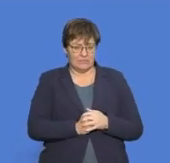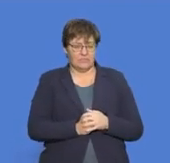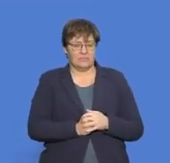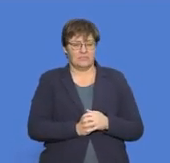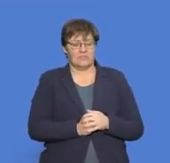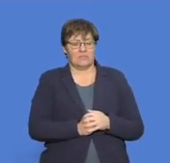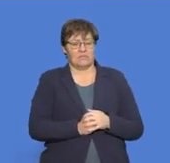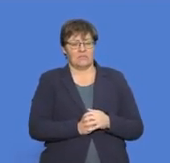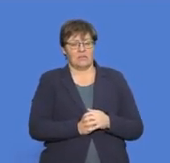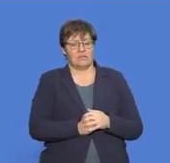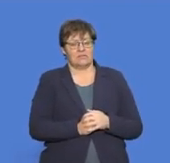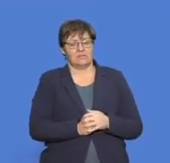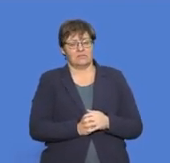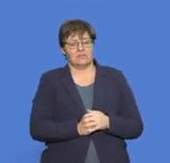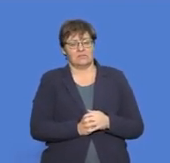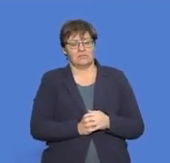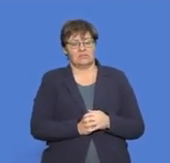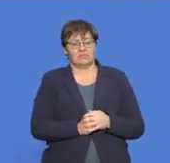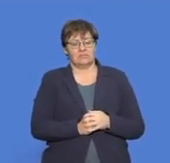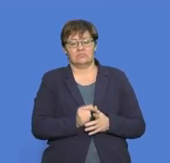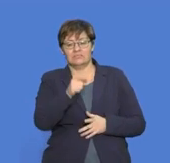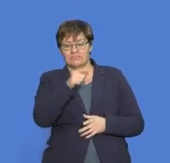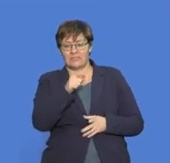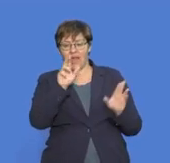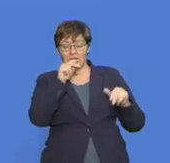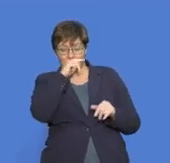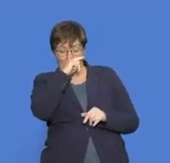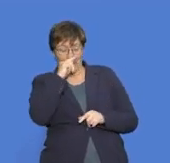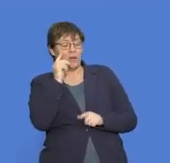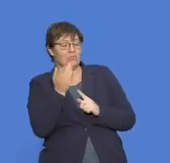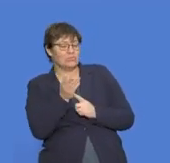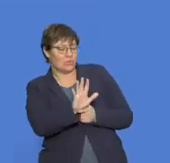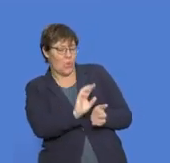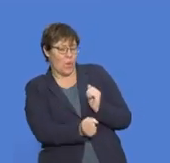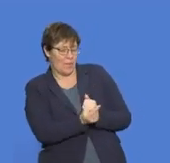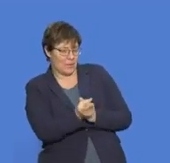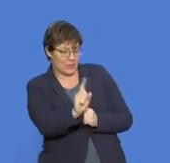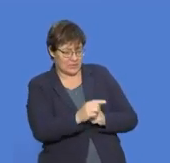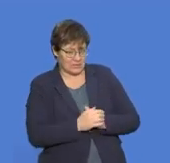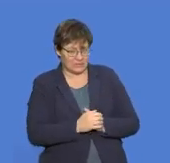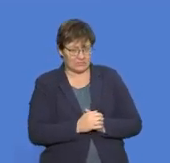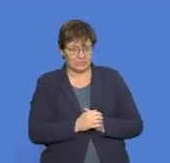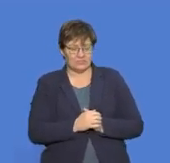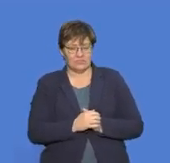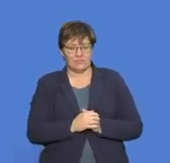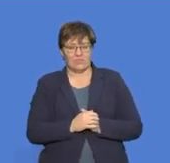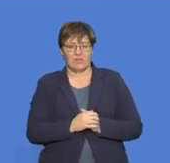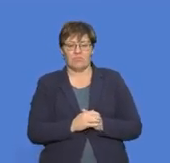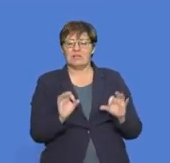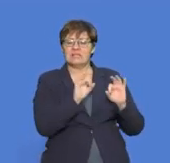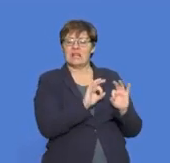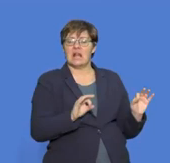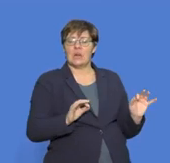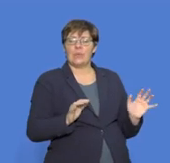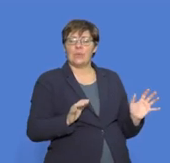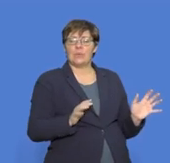And this little cartoon shows basically what happens here in still air.